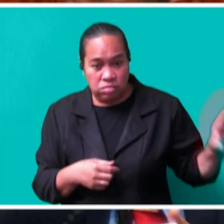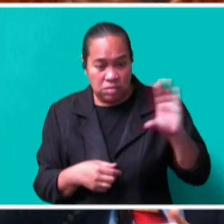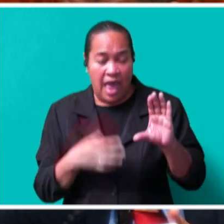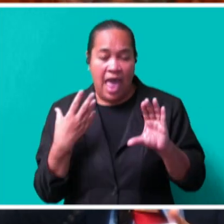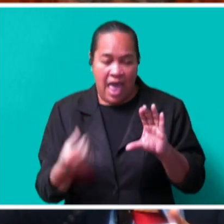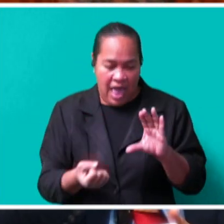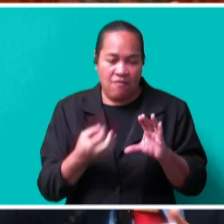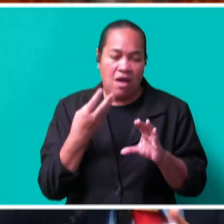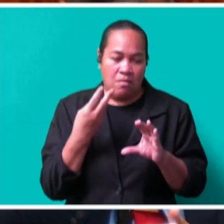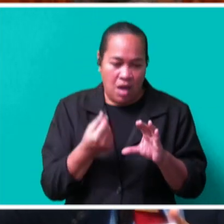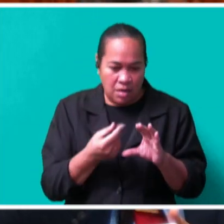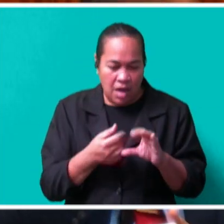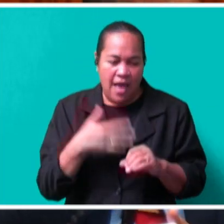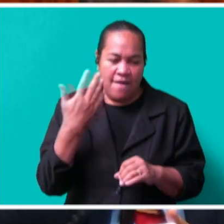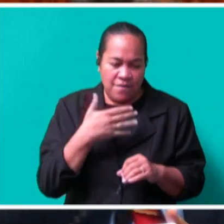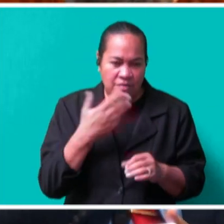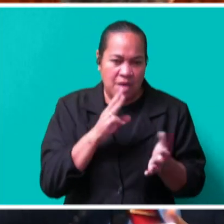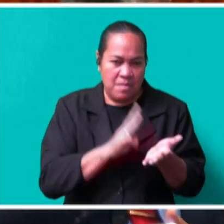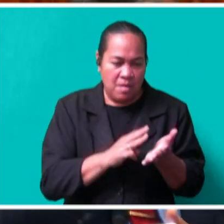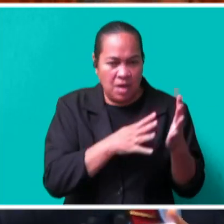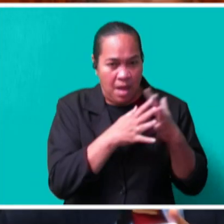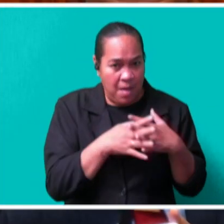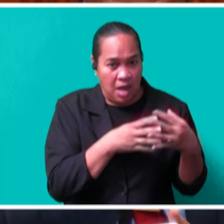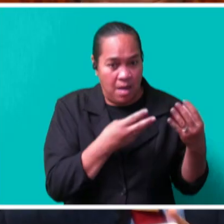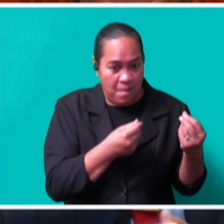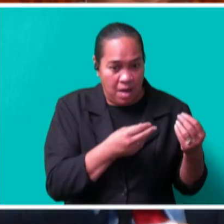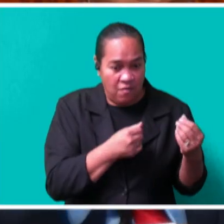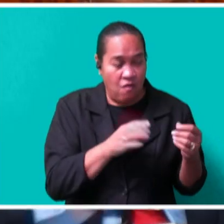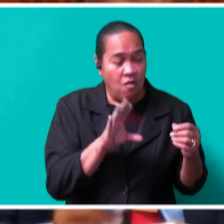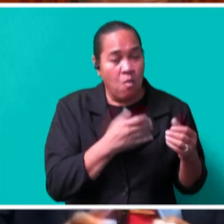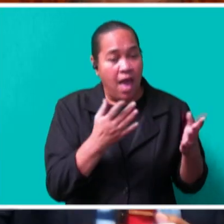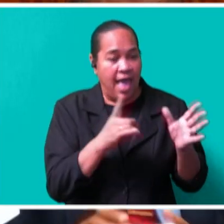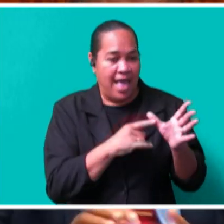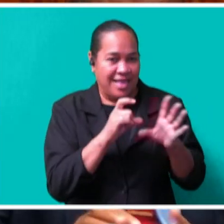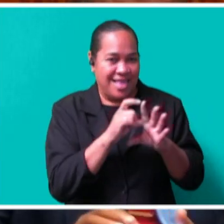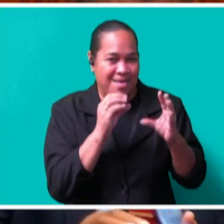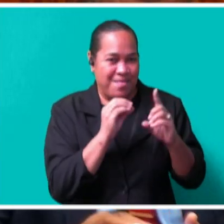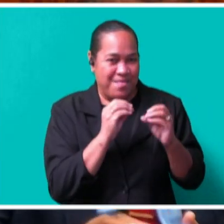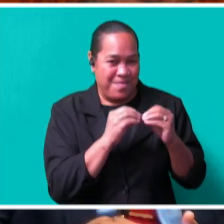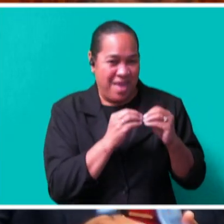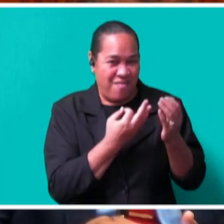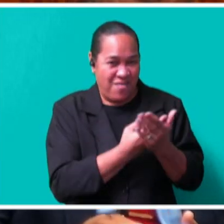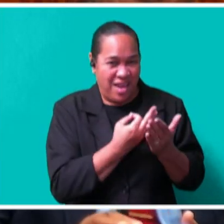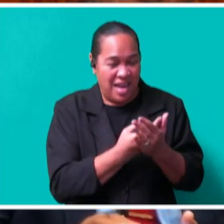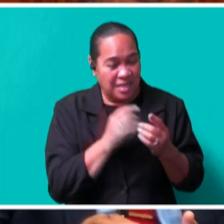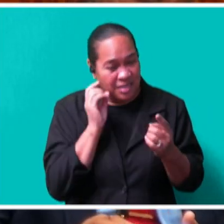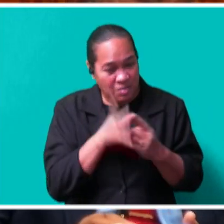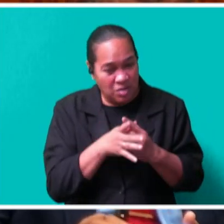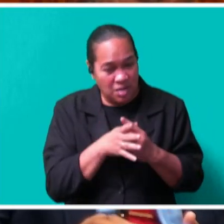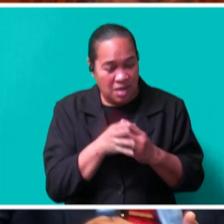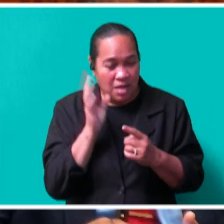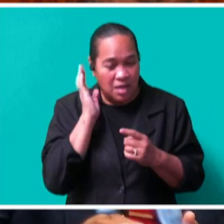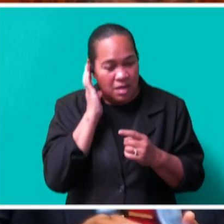of 15 million US dollars from the ADB's Asian Development Fund, specifically for the